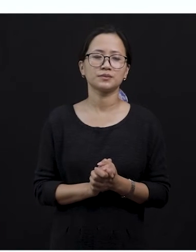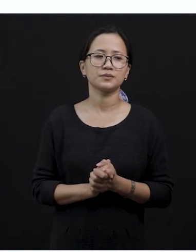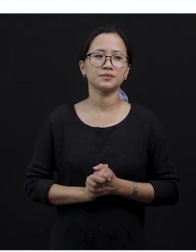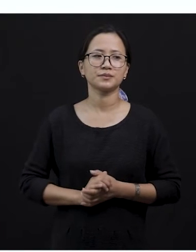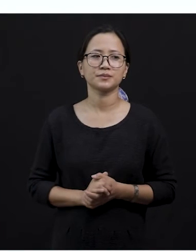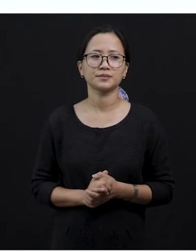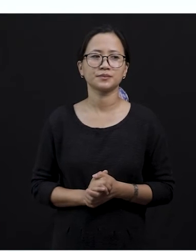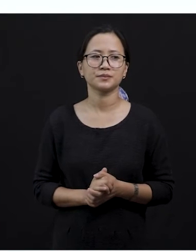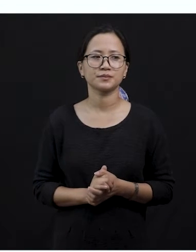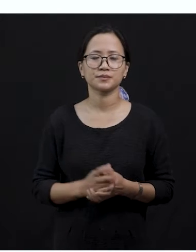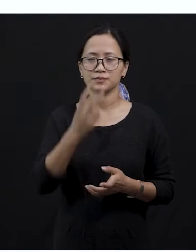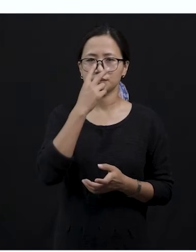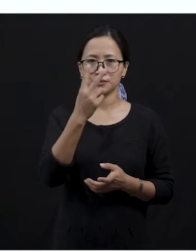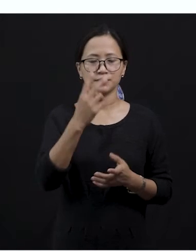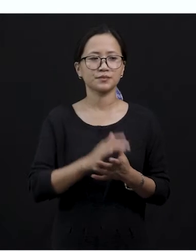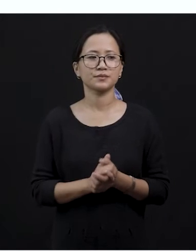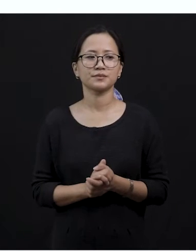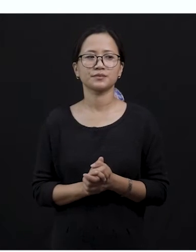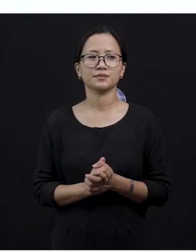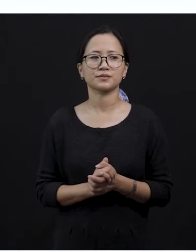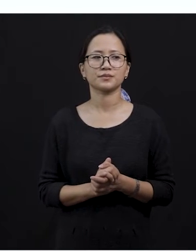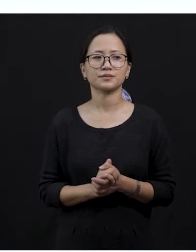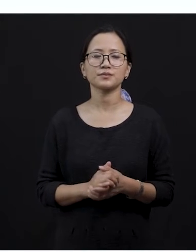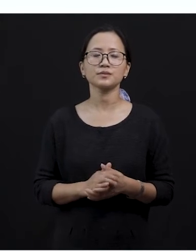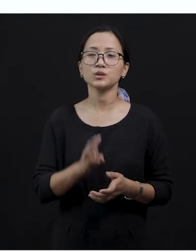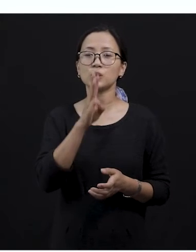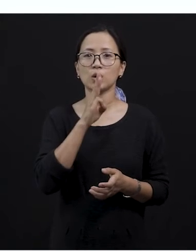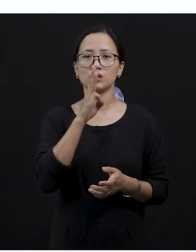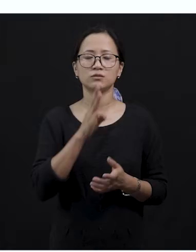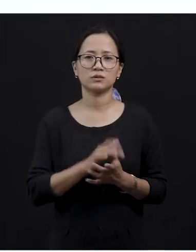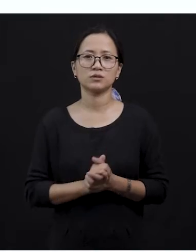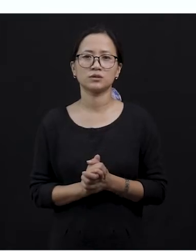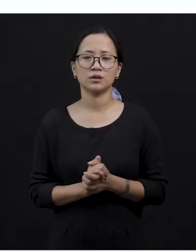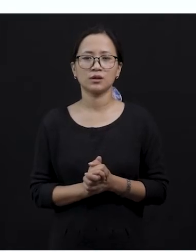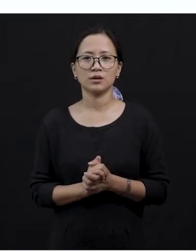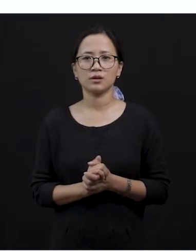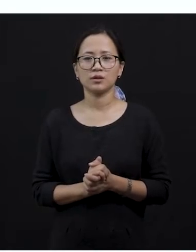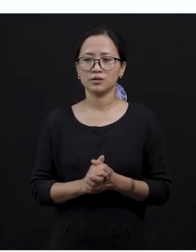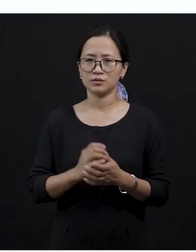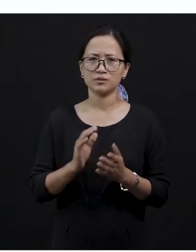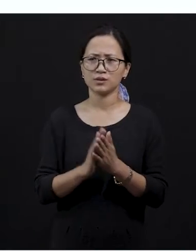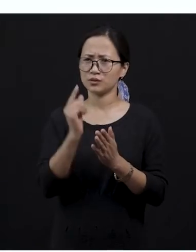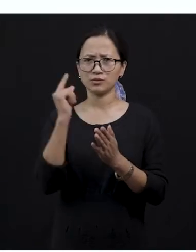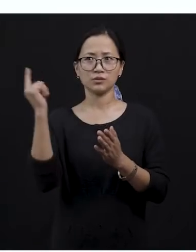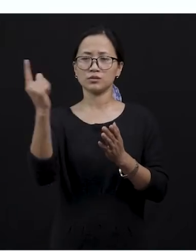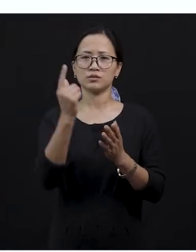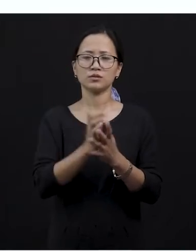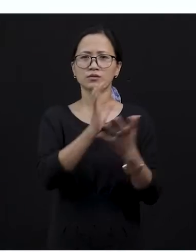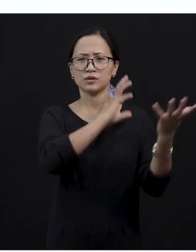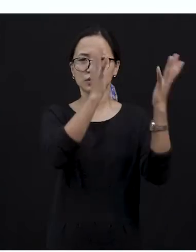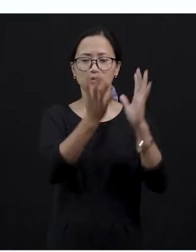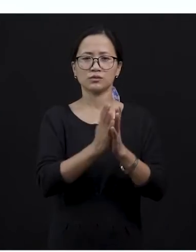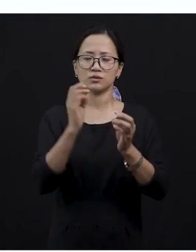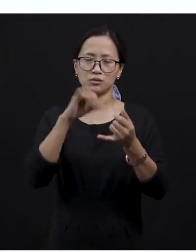matter. Now let us see. Water. Okay, water is a very universal solvent.